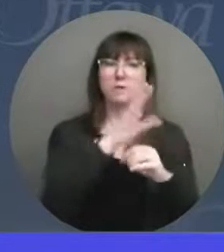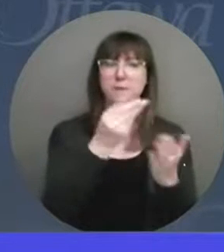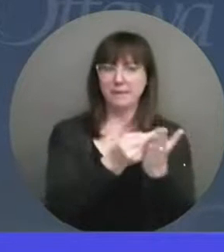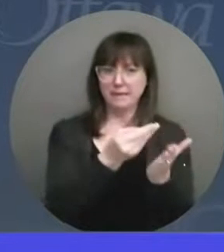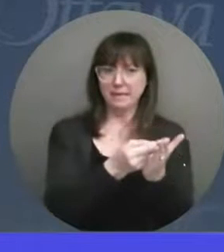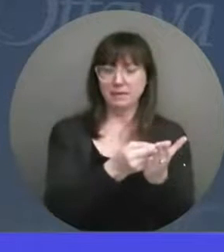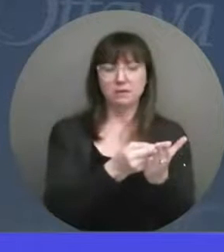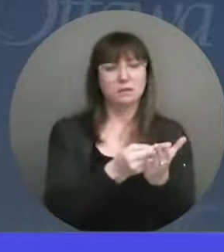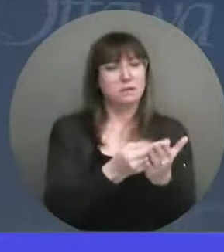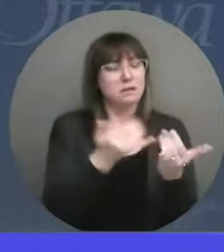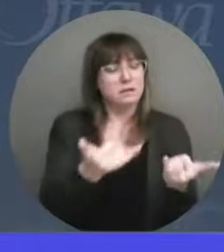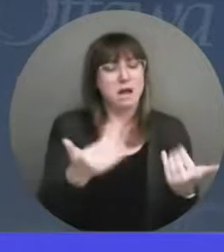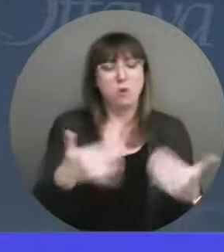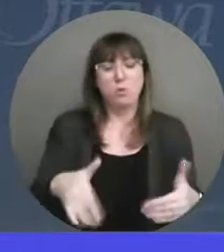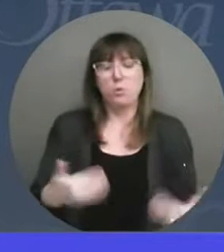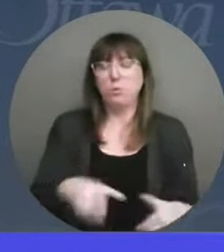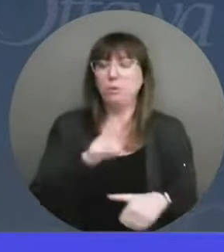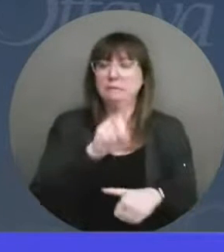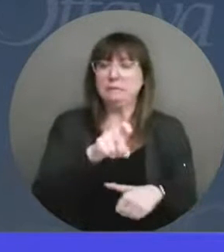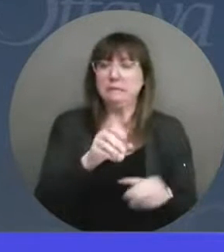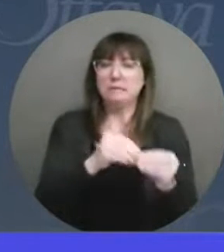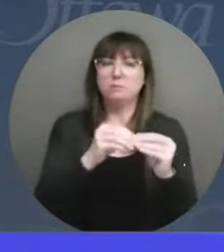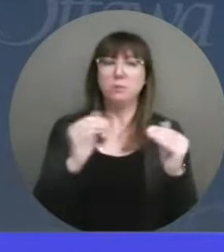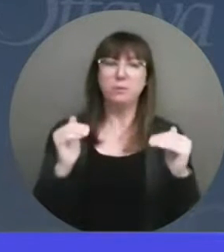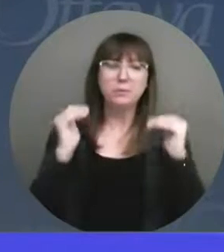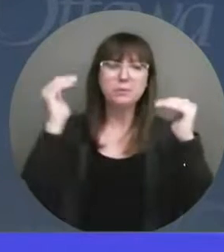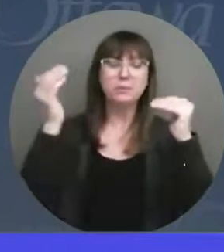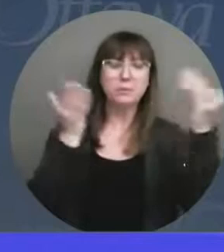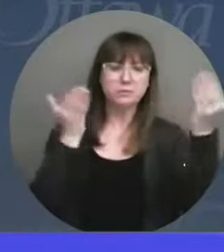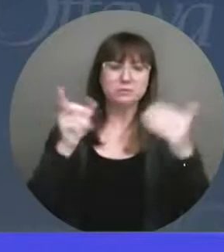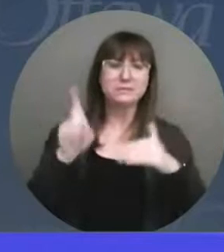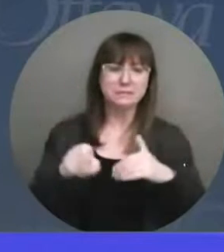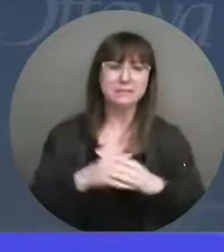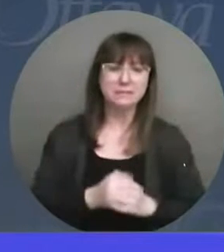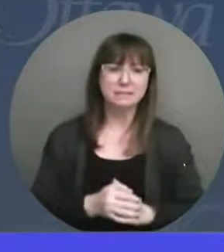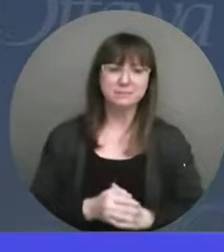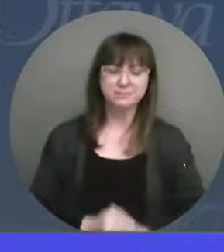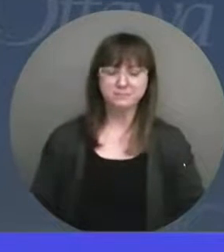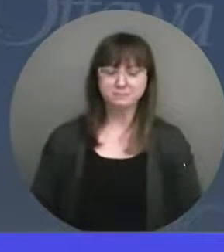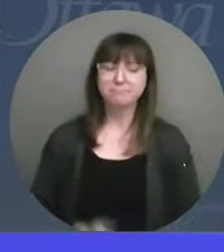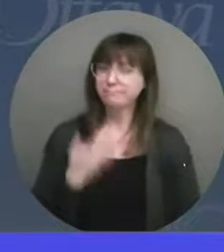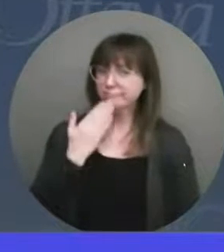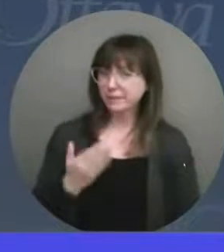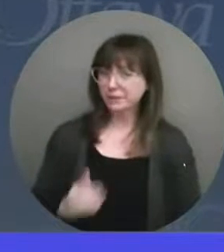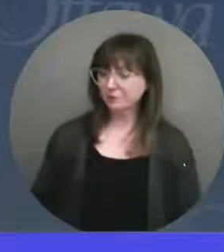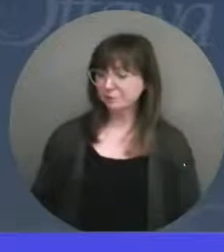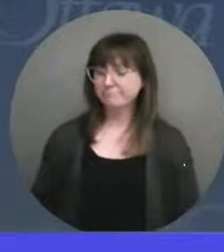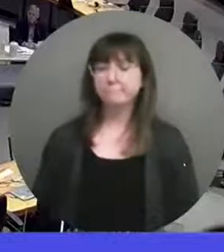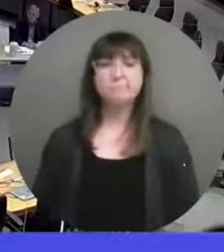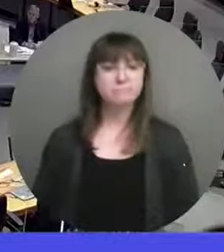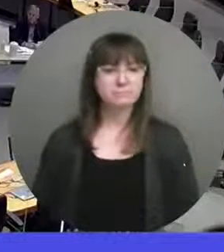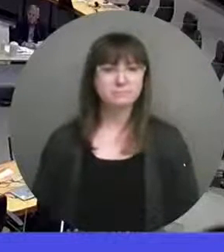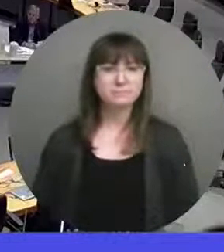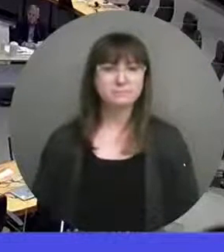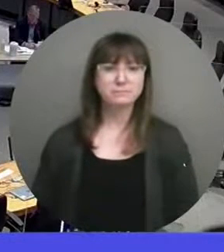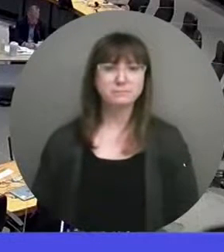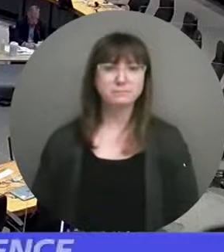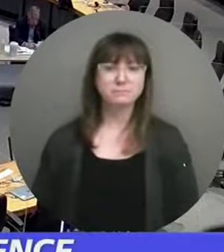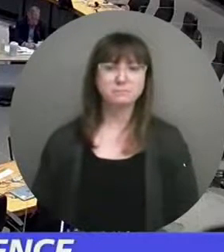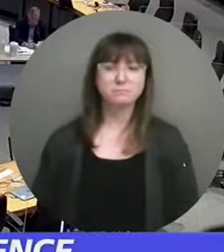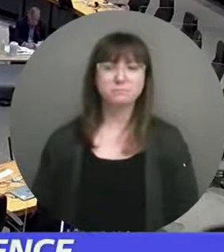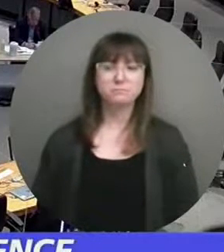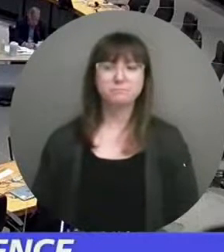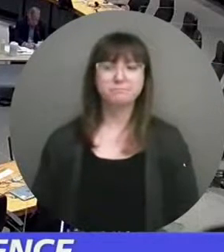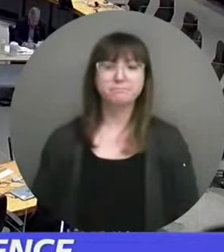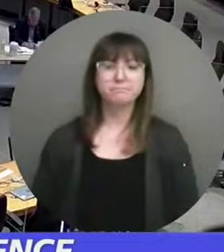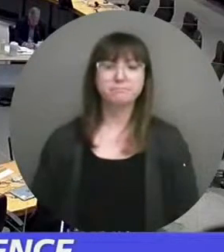in this crisis that we're dealing with right now with COVID-19. Thank you. Thank you. And for my follow-up, just